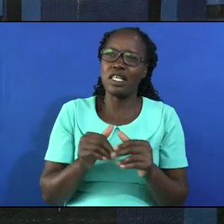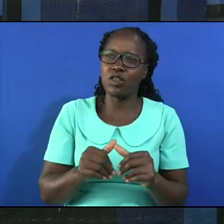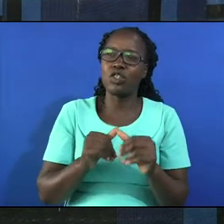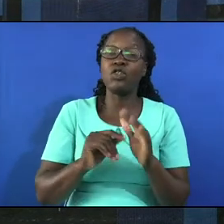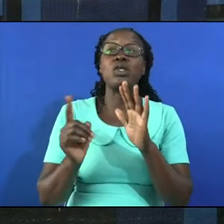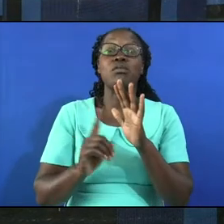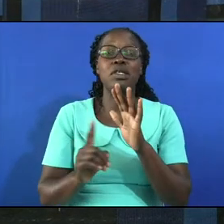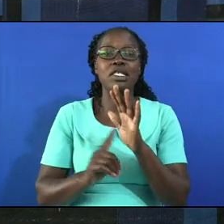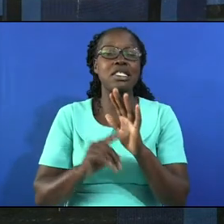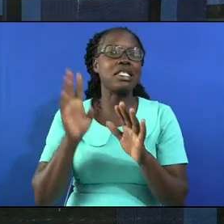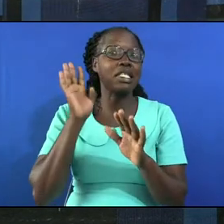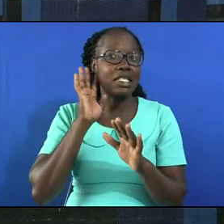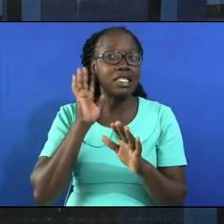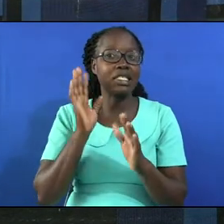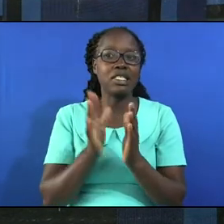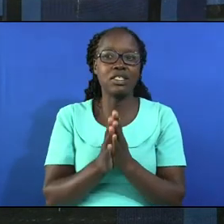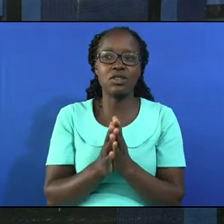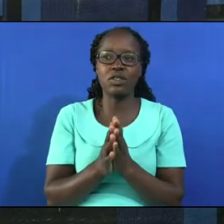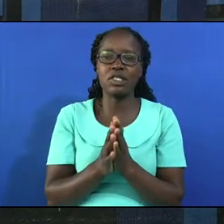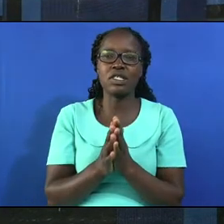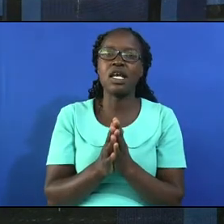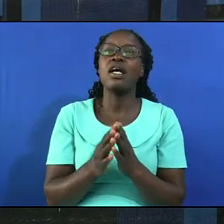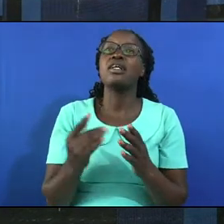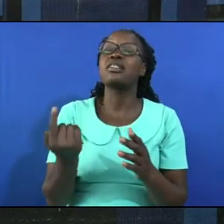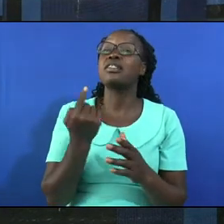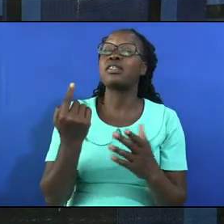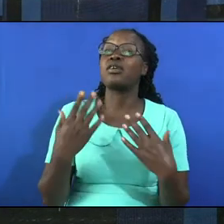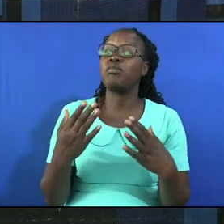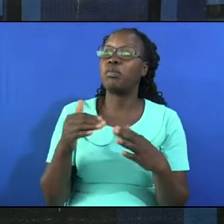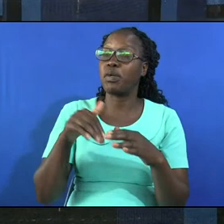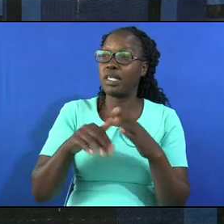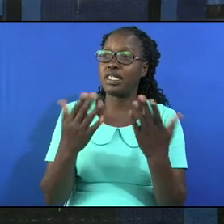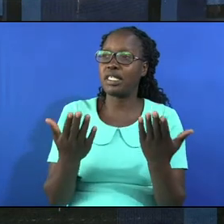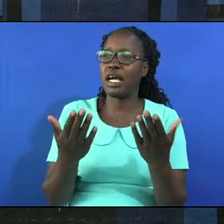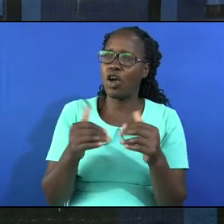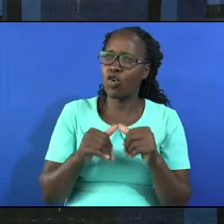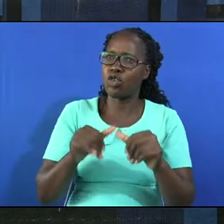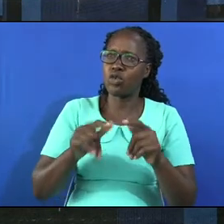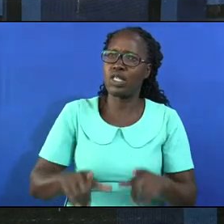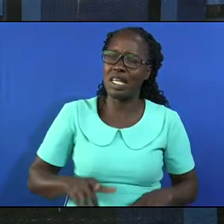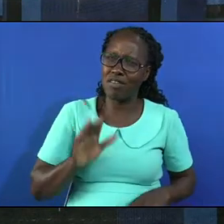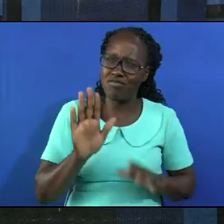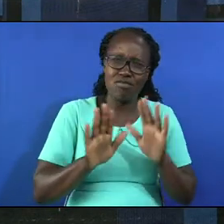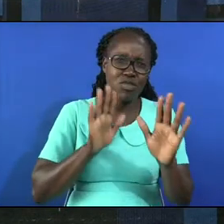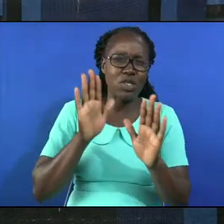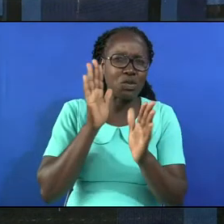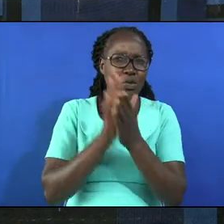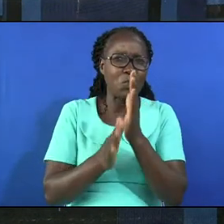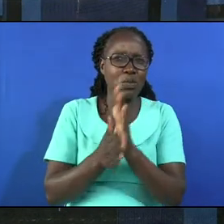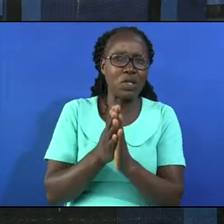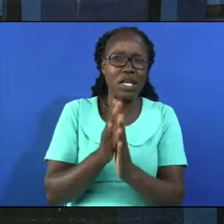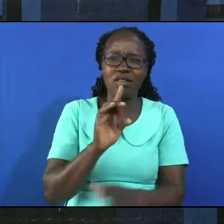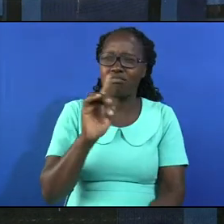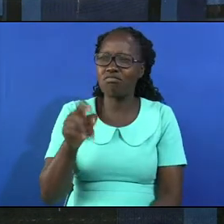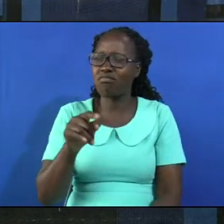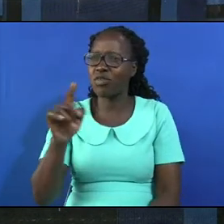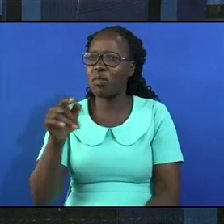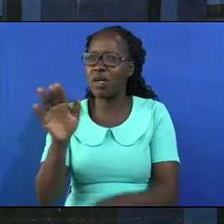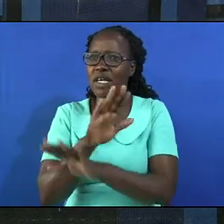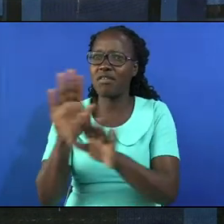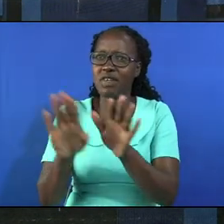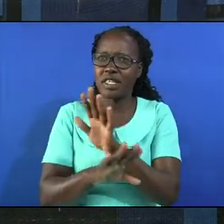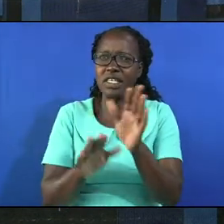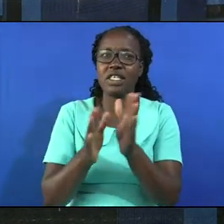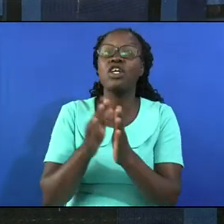his ministry. Listen to me, single people who are in the house. Go on with your life without punctuating everything